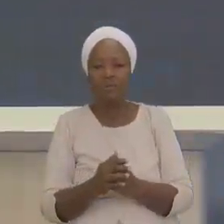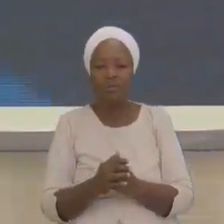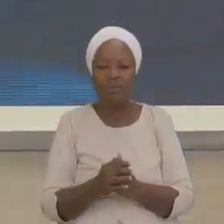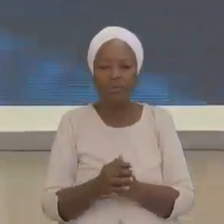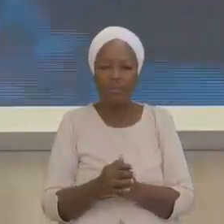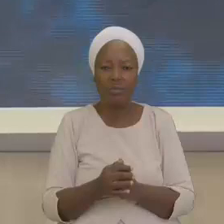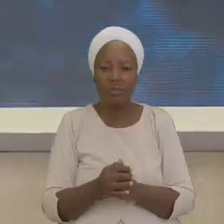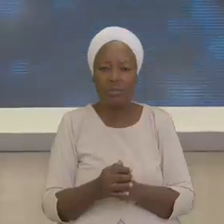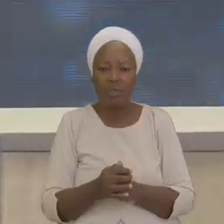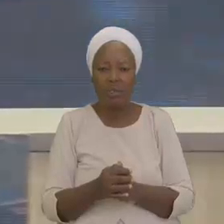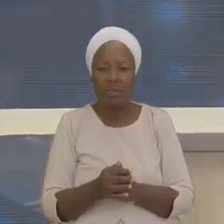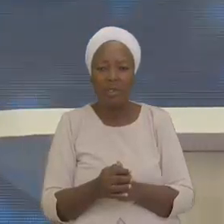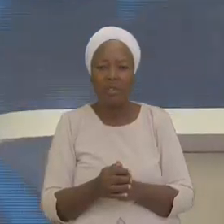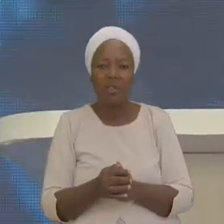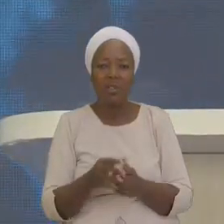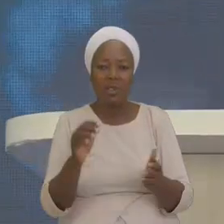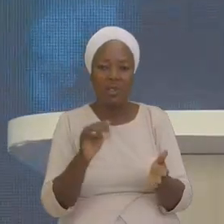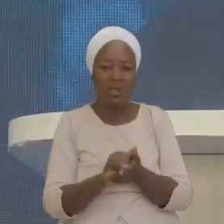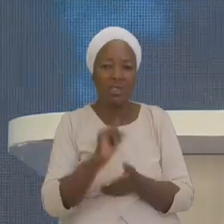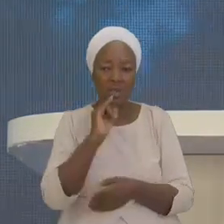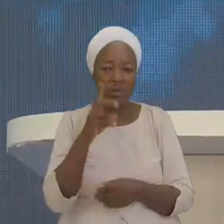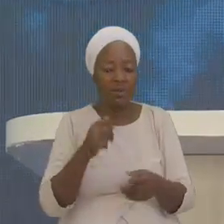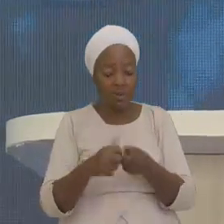That's one of the problems we have had in our lives.